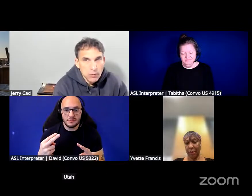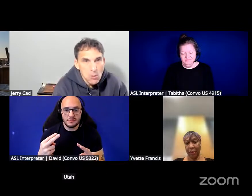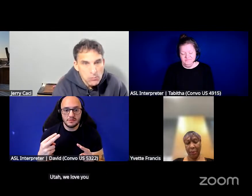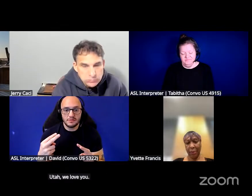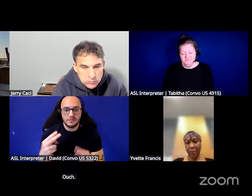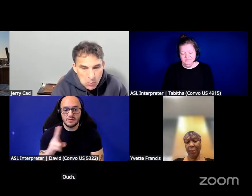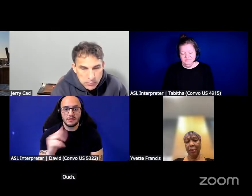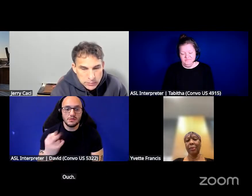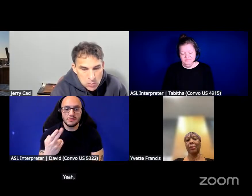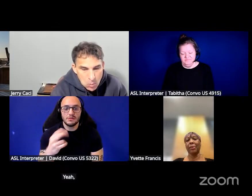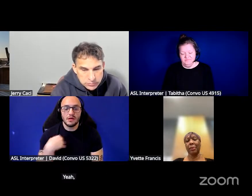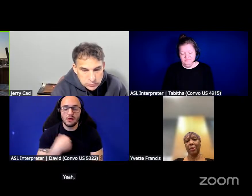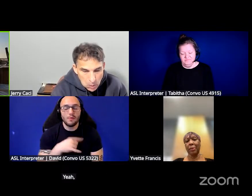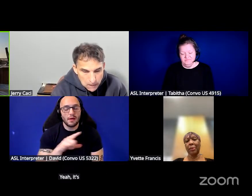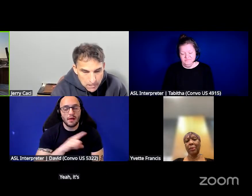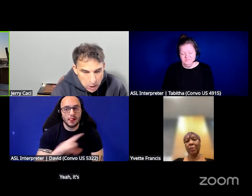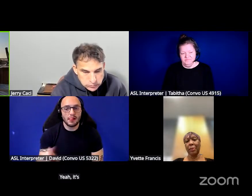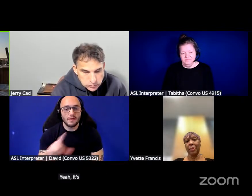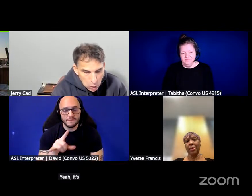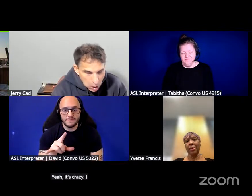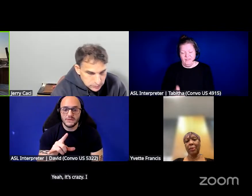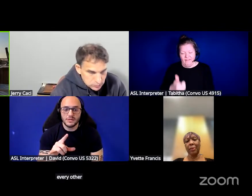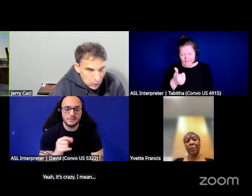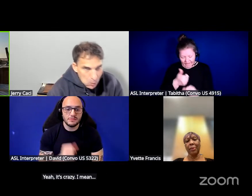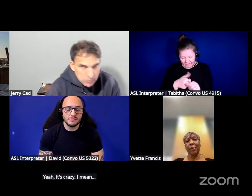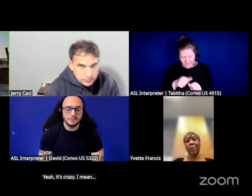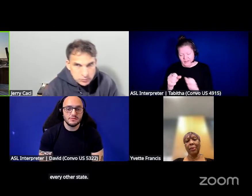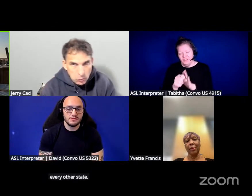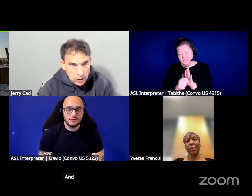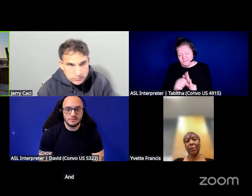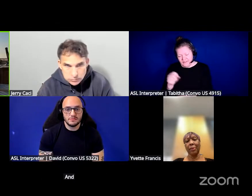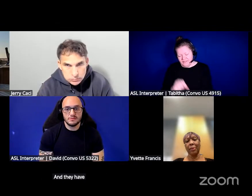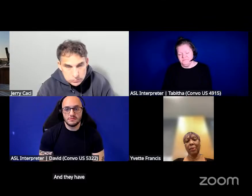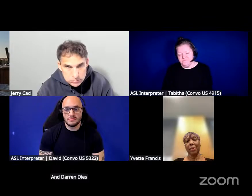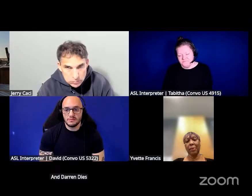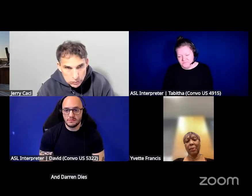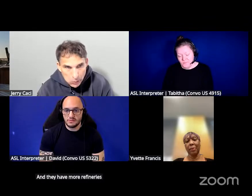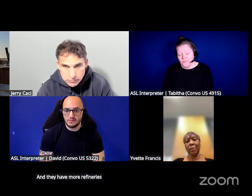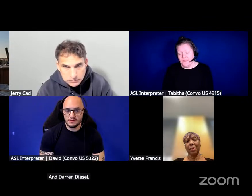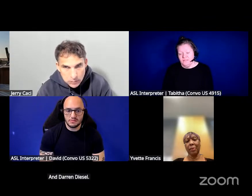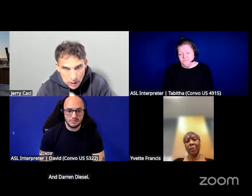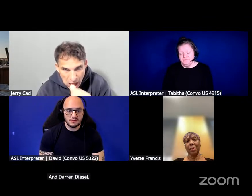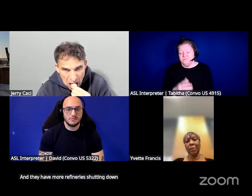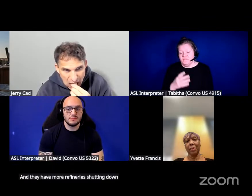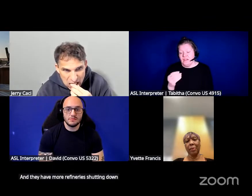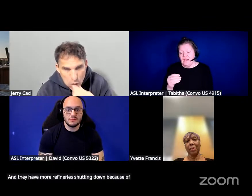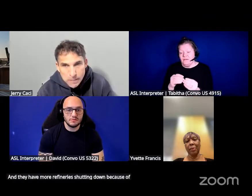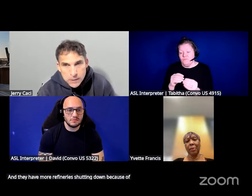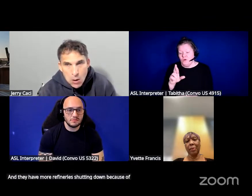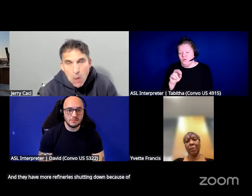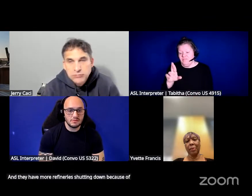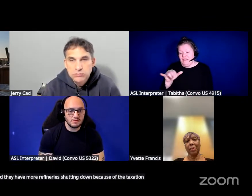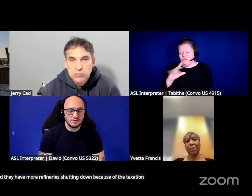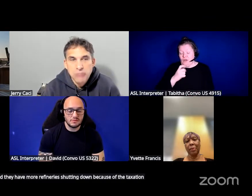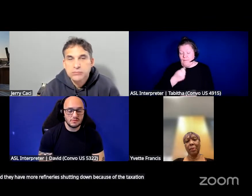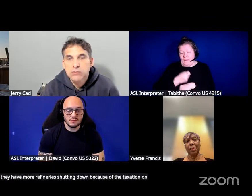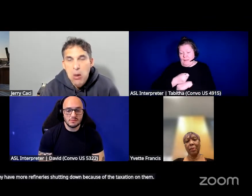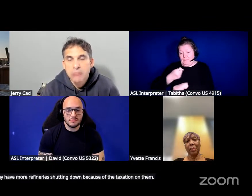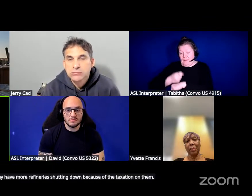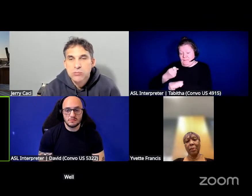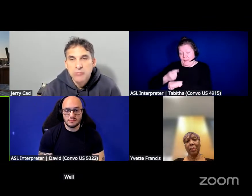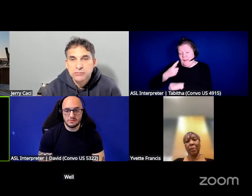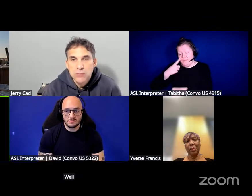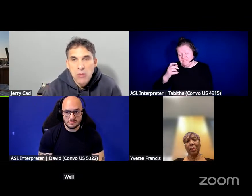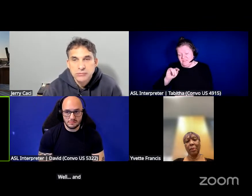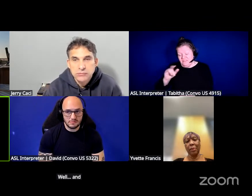you." Yeah, it's every other crazy. state. I mean, And they and have they're more diesel. refineries shutting down because of the Well, taxation on them.